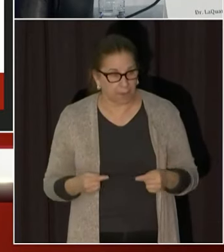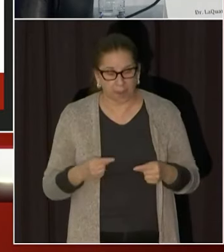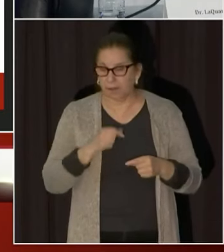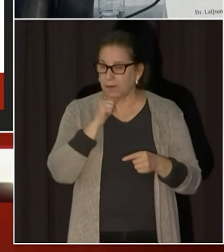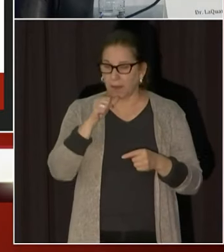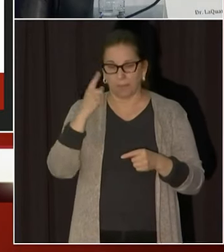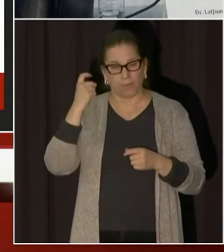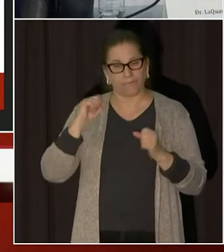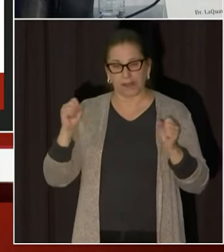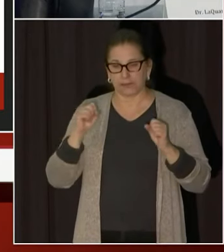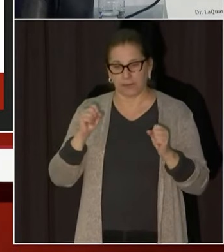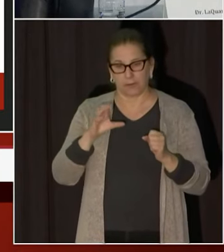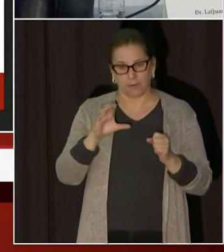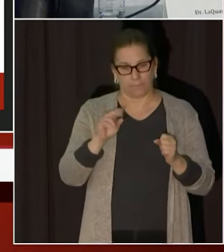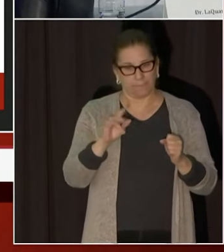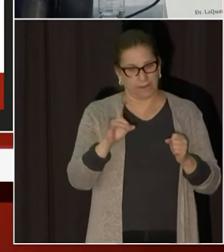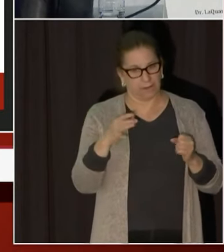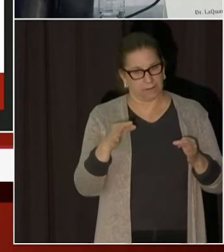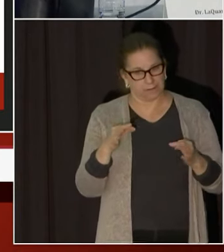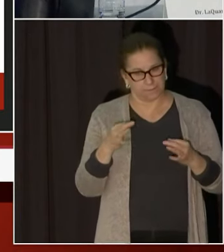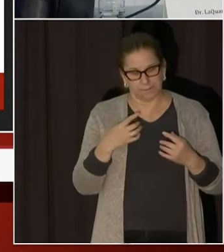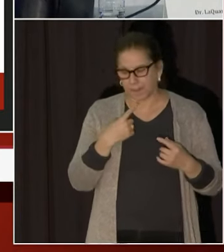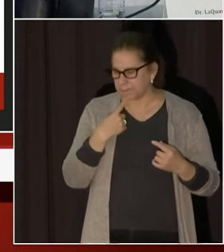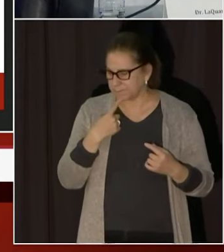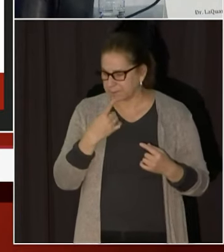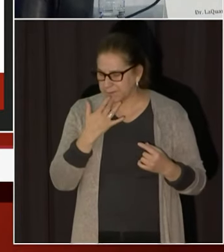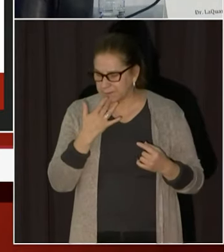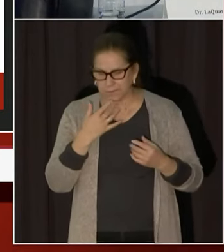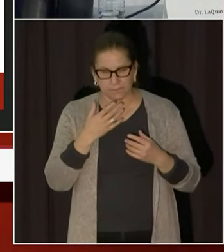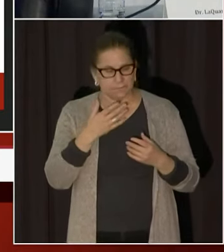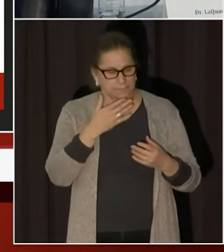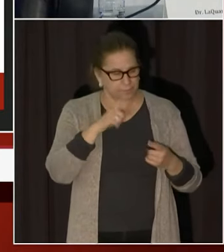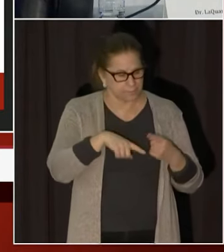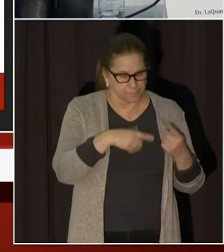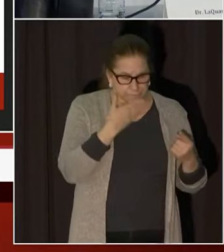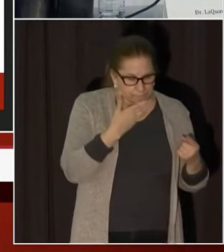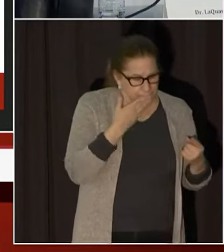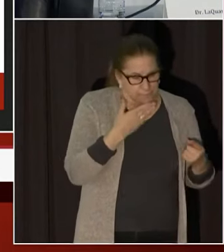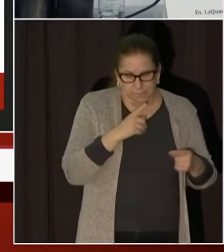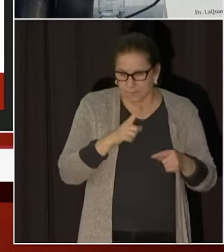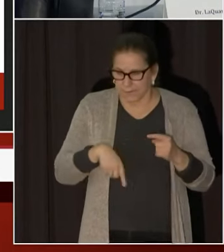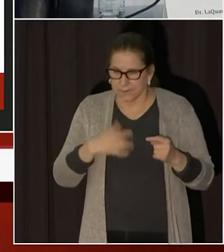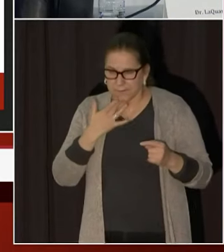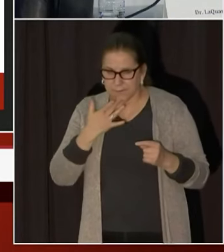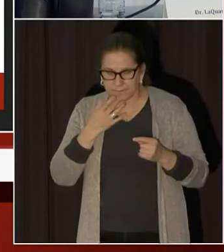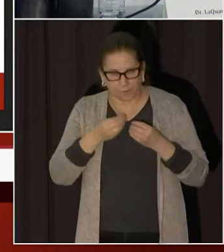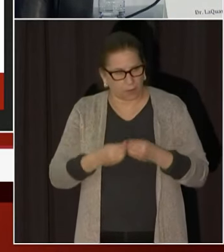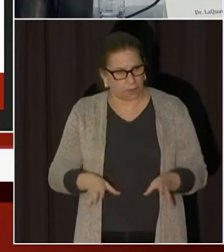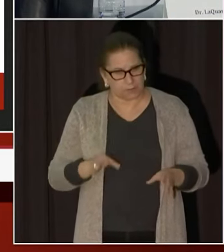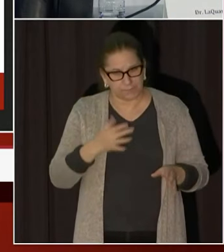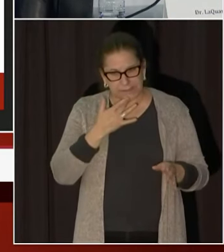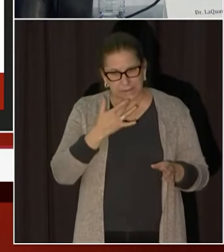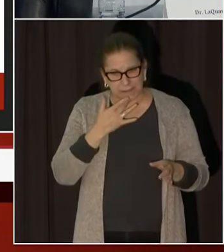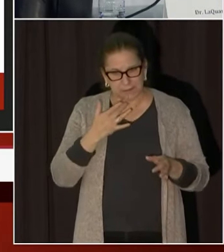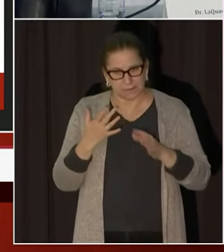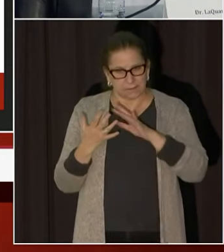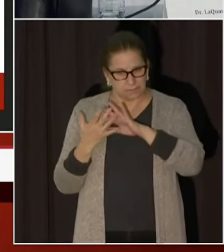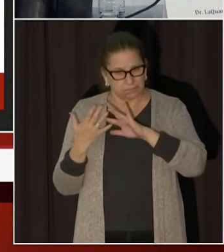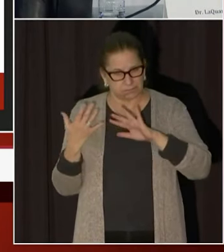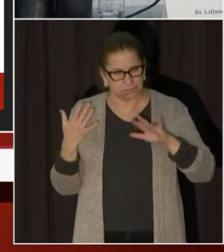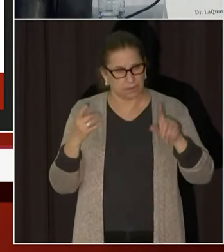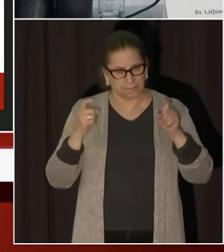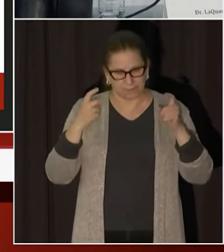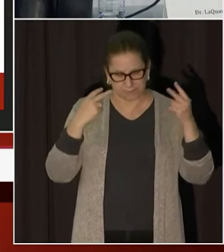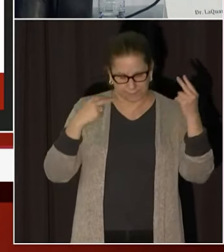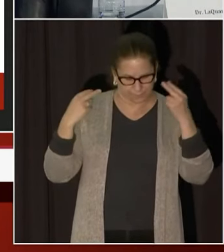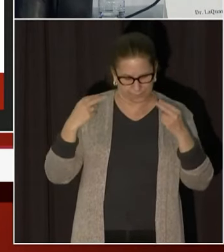only have the loss of taste or smell. And so we really want people to be very mindful to listen to their body